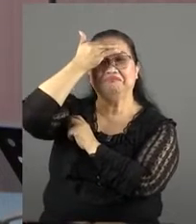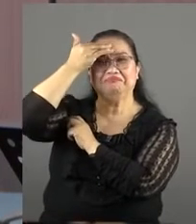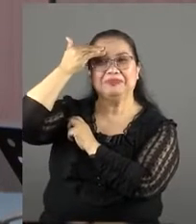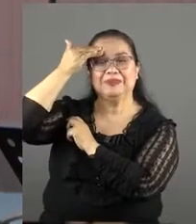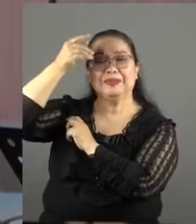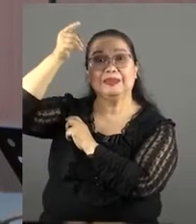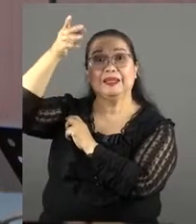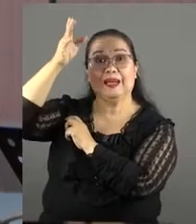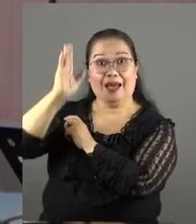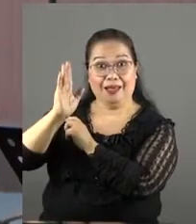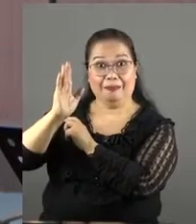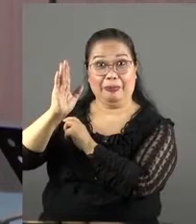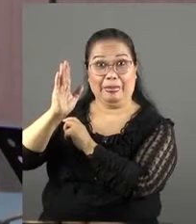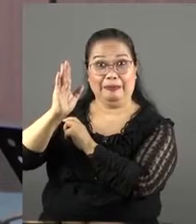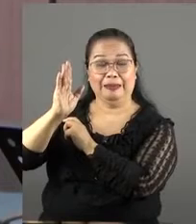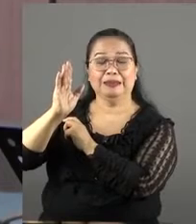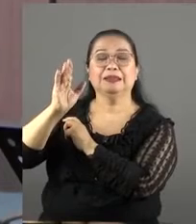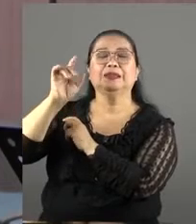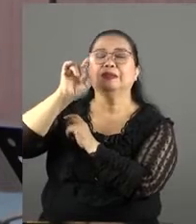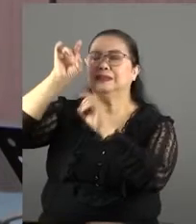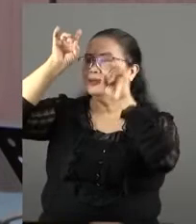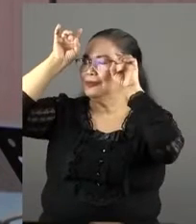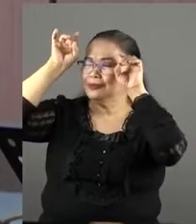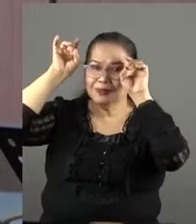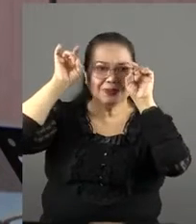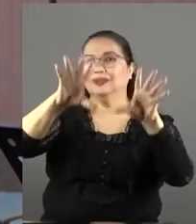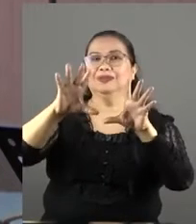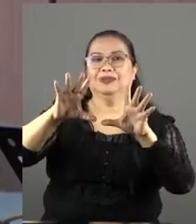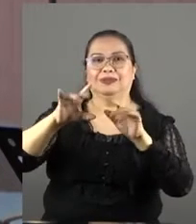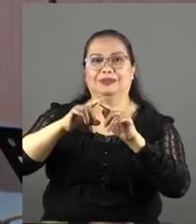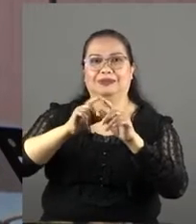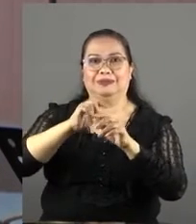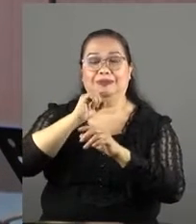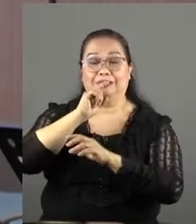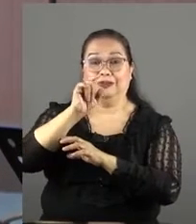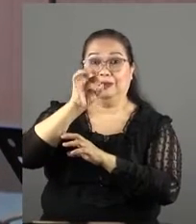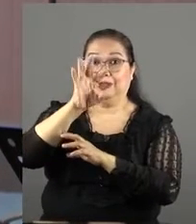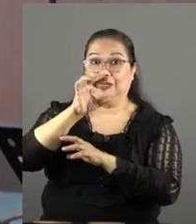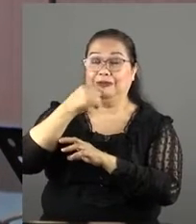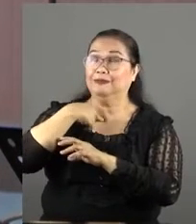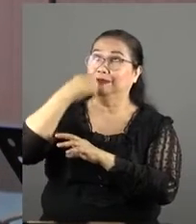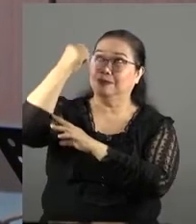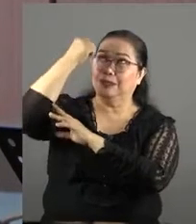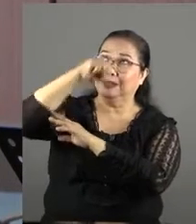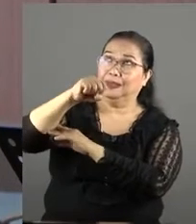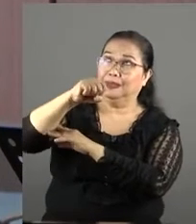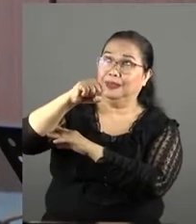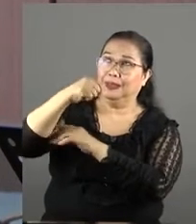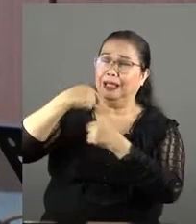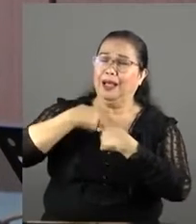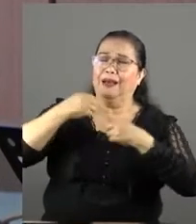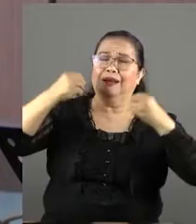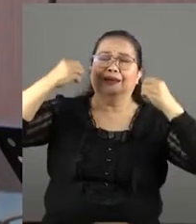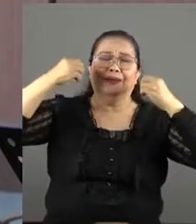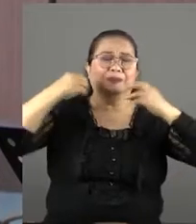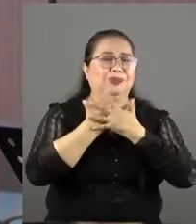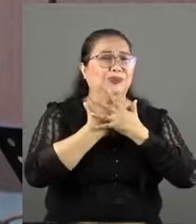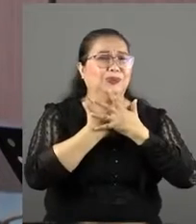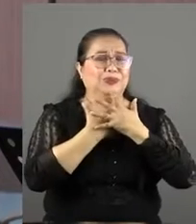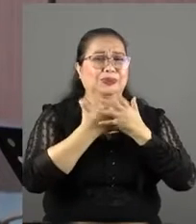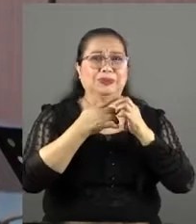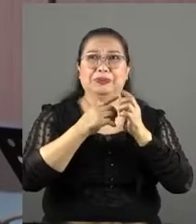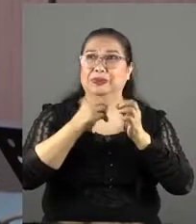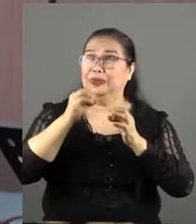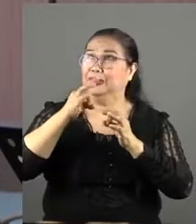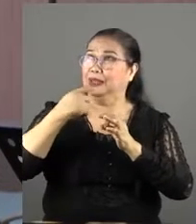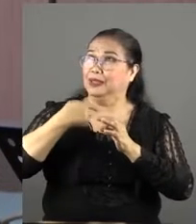God is a terror. If I defy God, I should be terrified of God. If